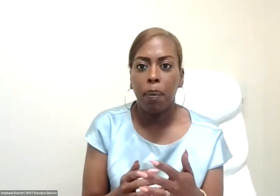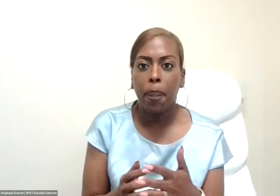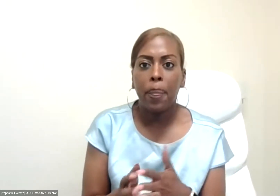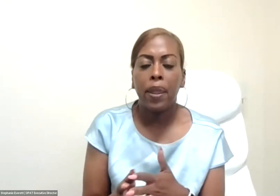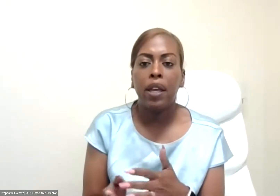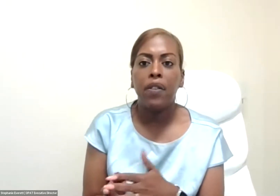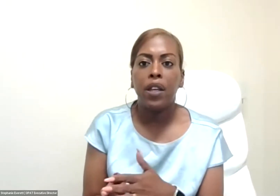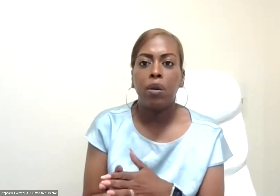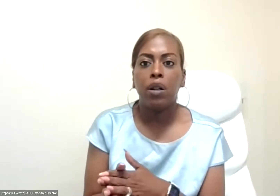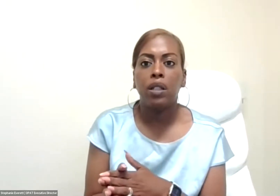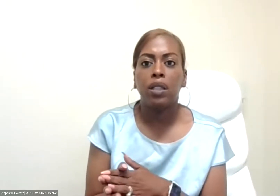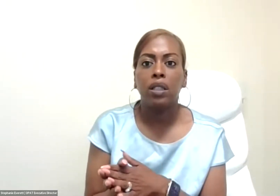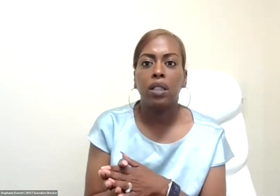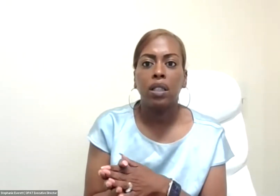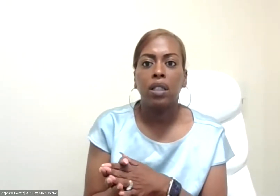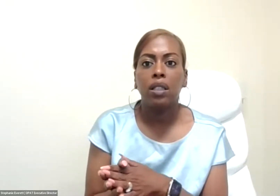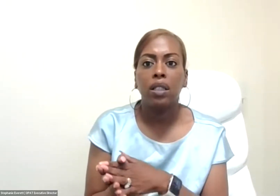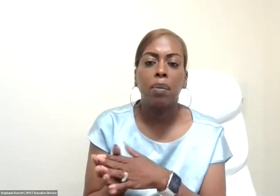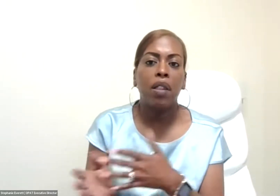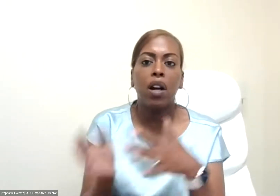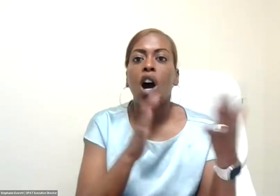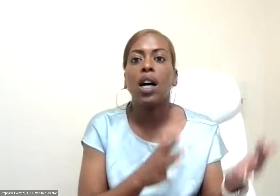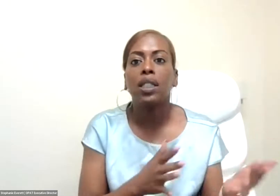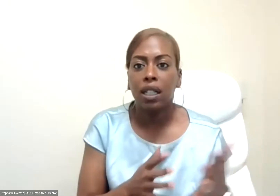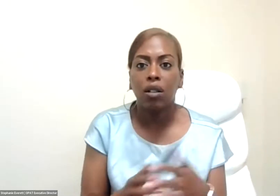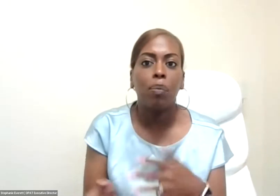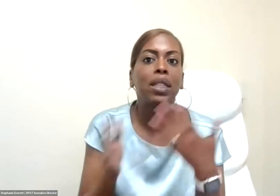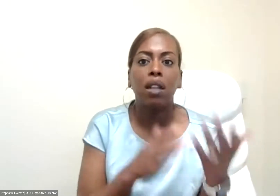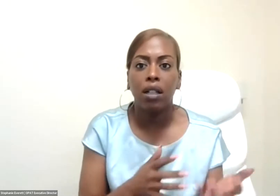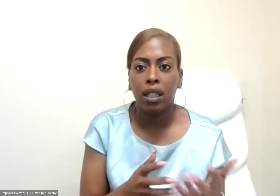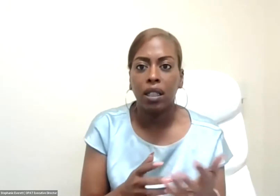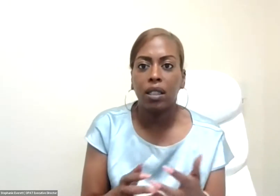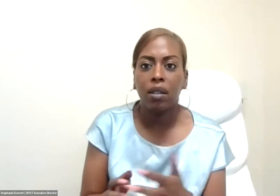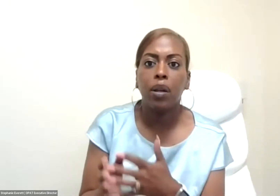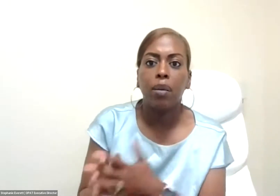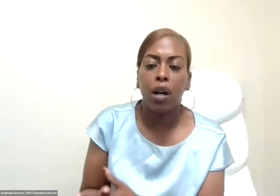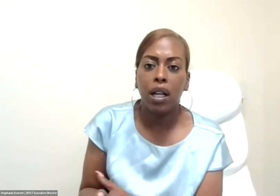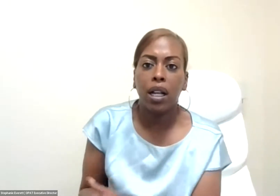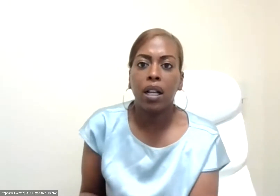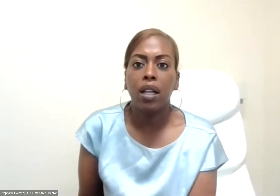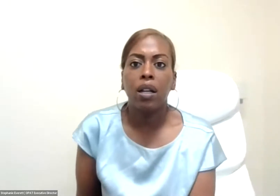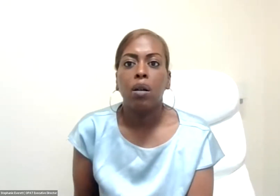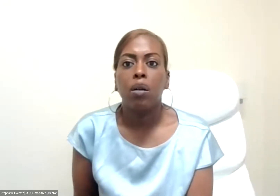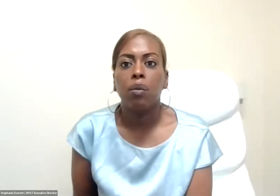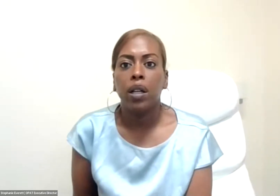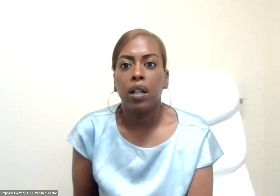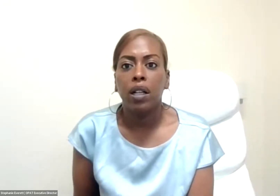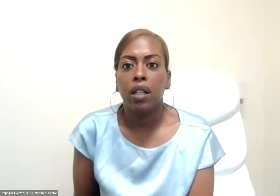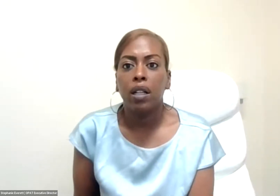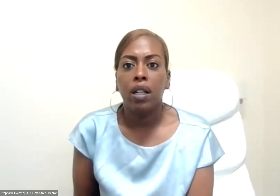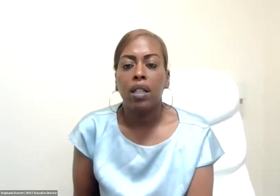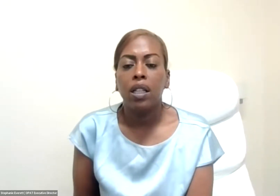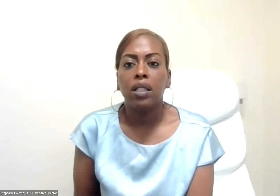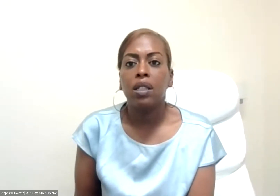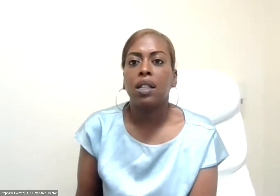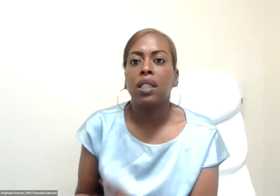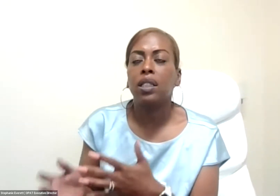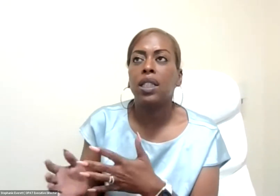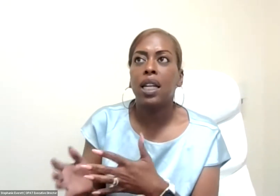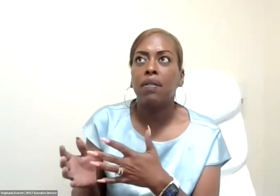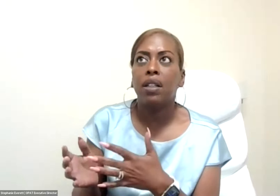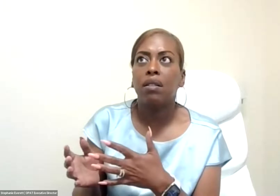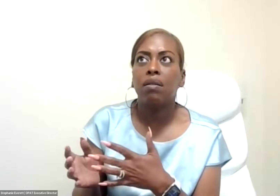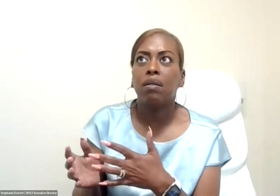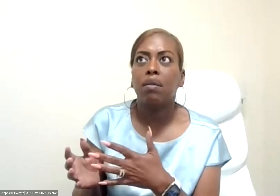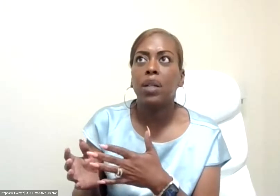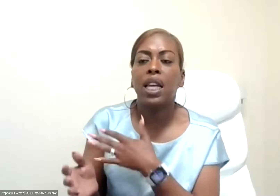parking, if there was some other conduct or misconduct with the parking, we could. There's